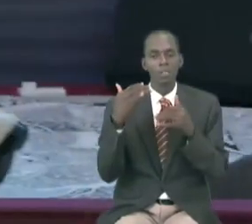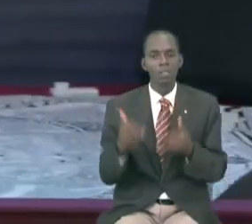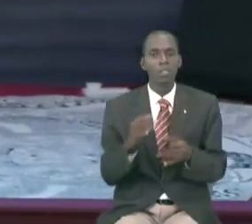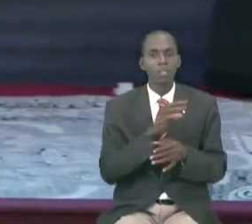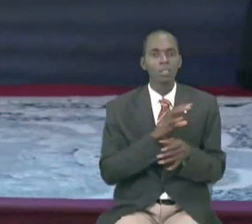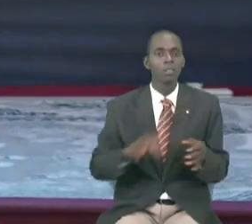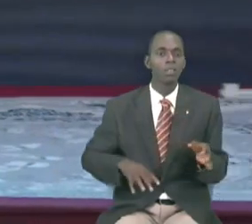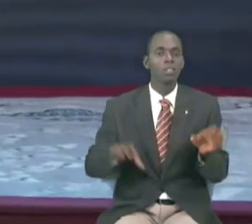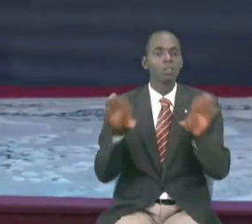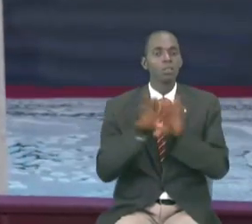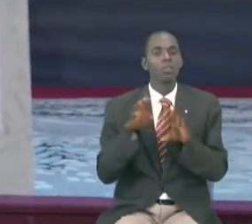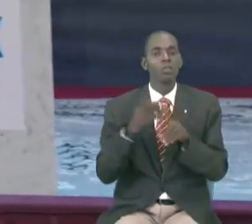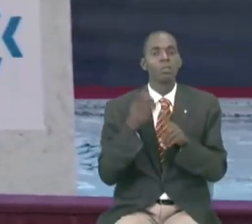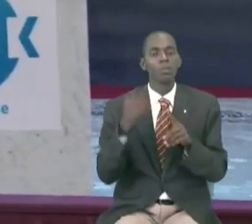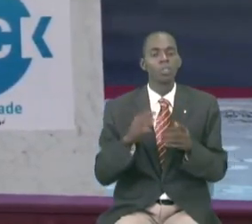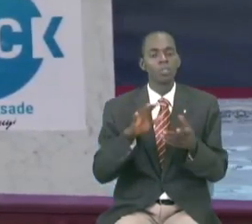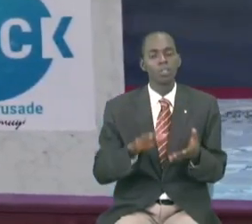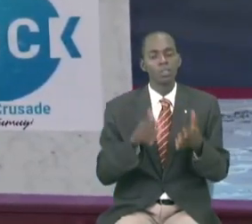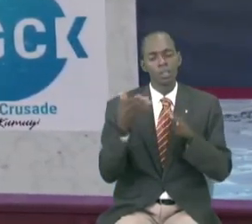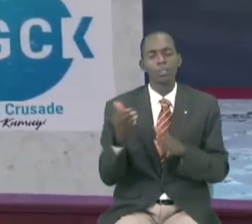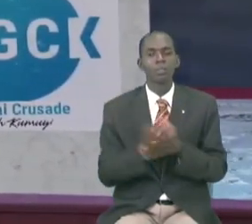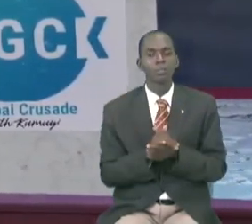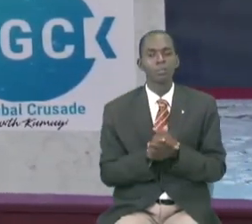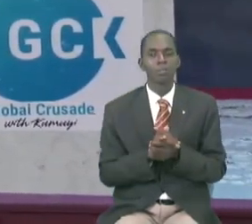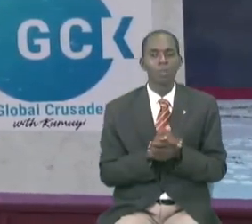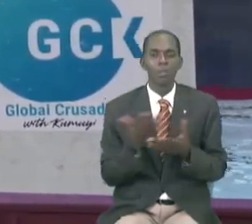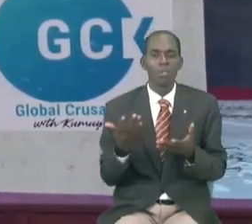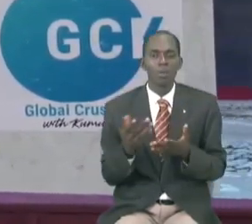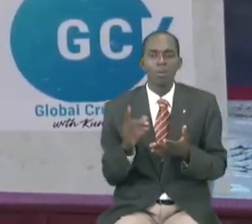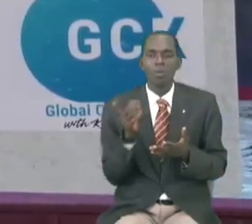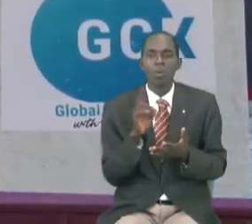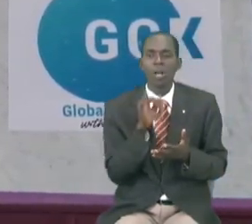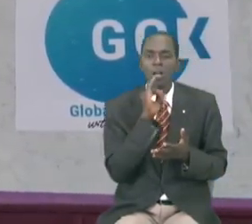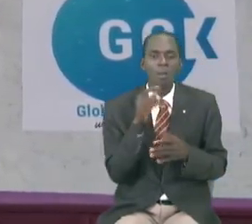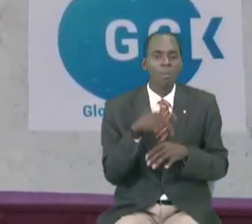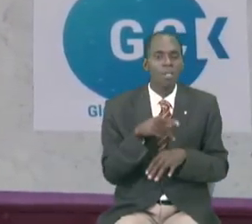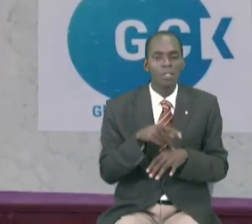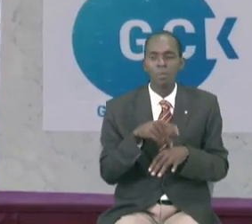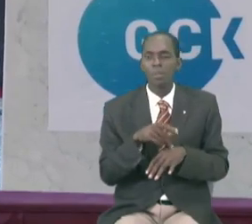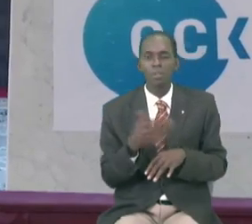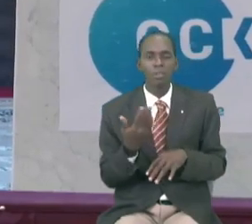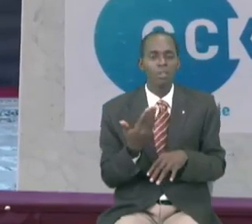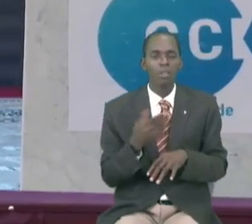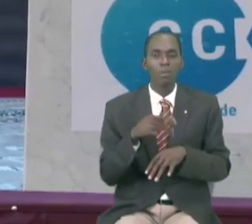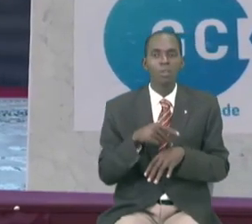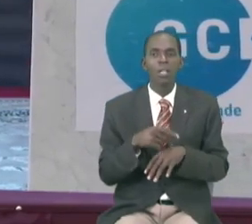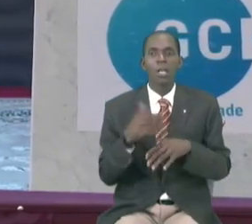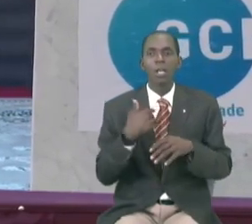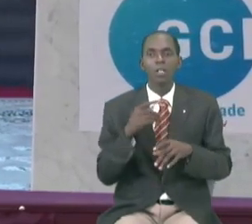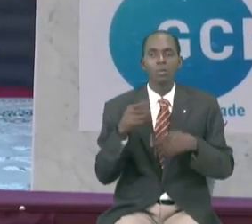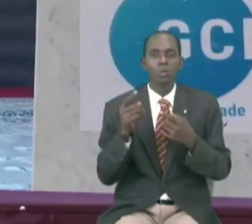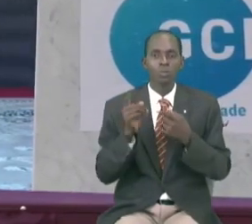pick up his net. If he had burnt that net, he wouldn't have seen the time, the chance,